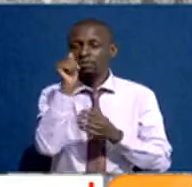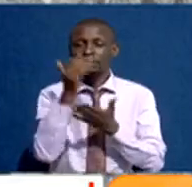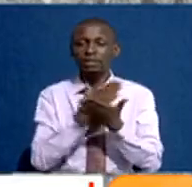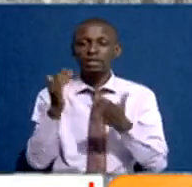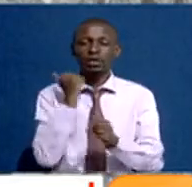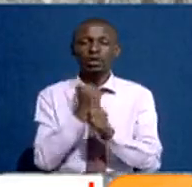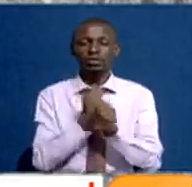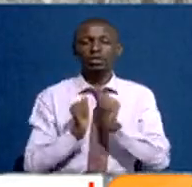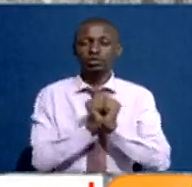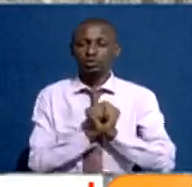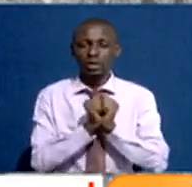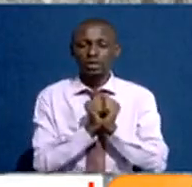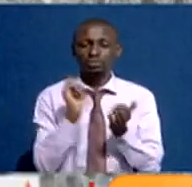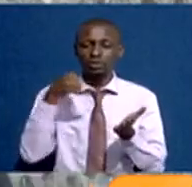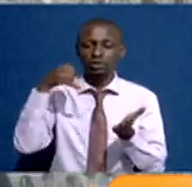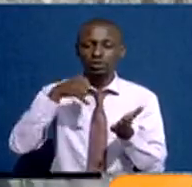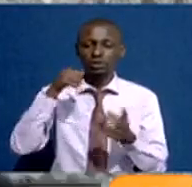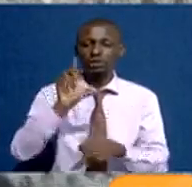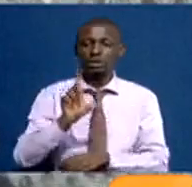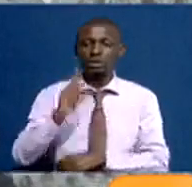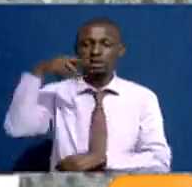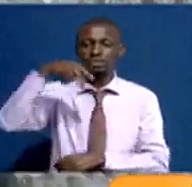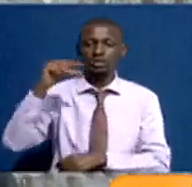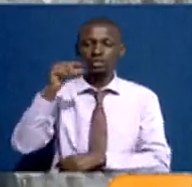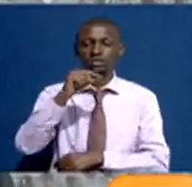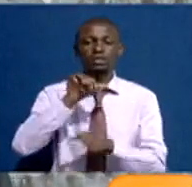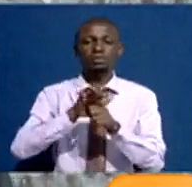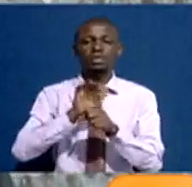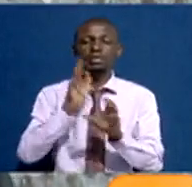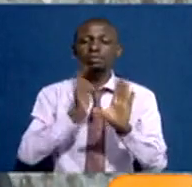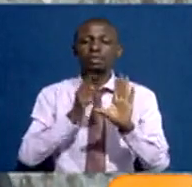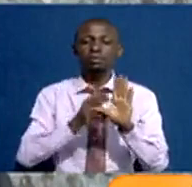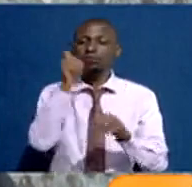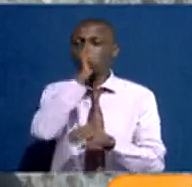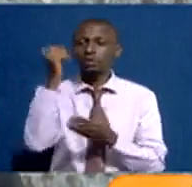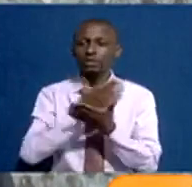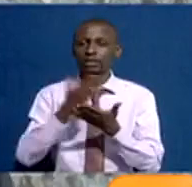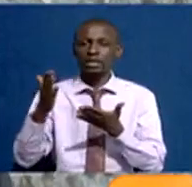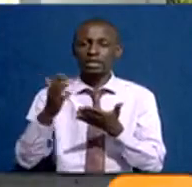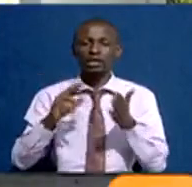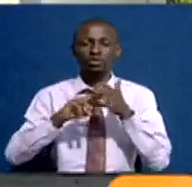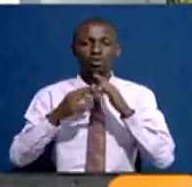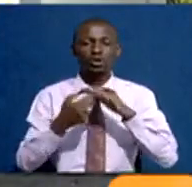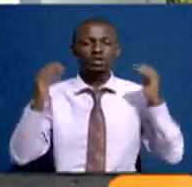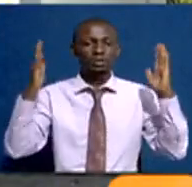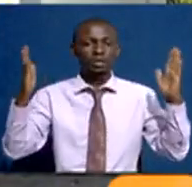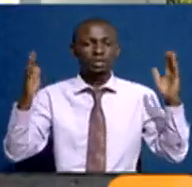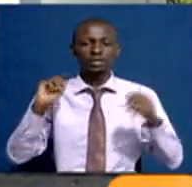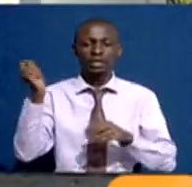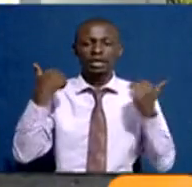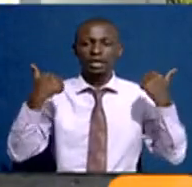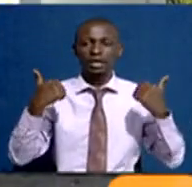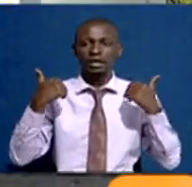And one of them will be the LPG. Seeing a lot of private sector participation in some of the big projects. Kenya has an